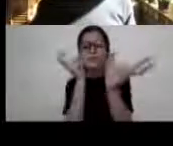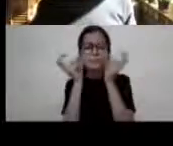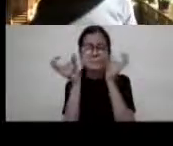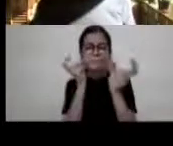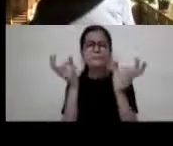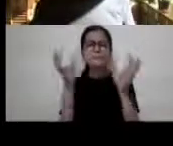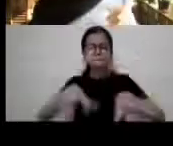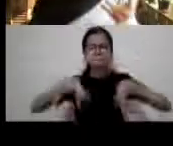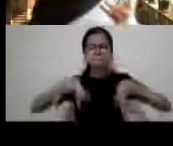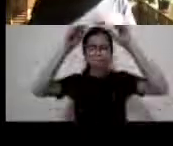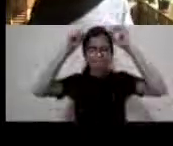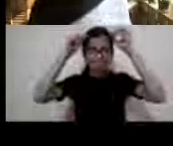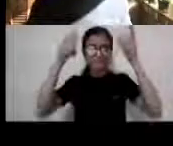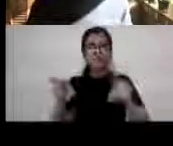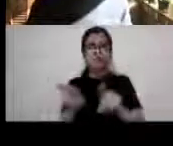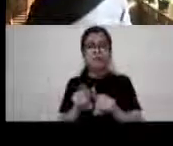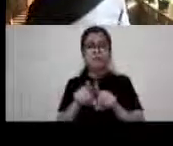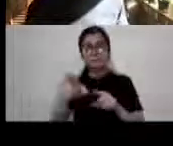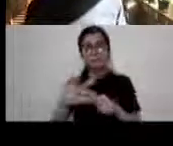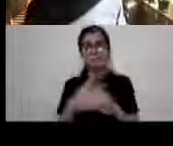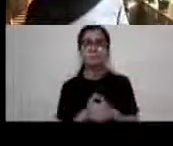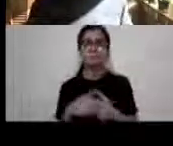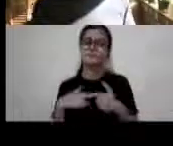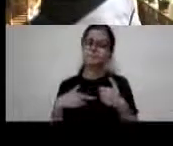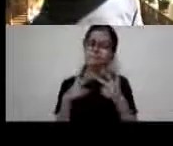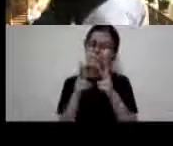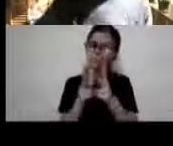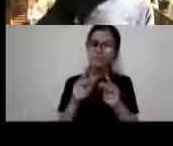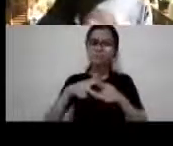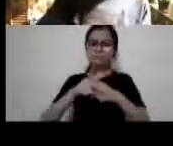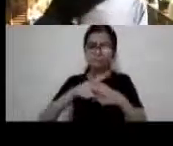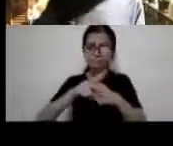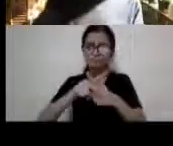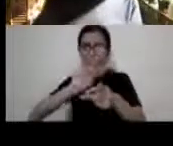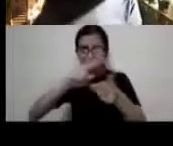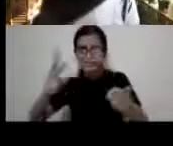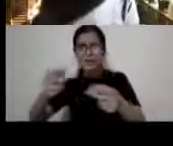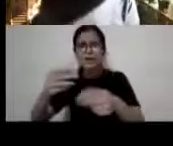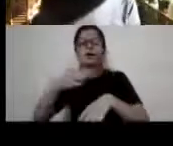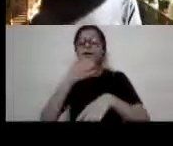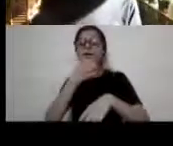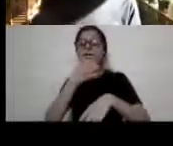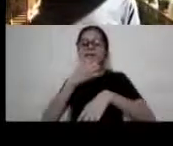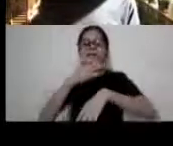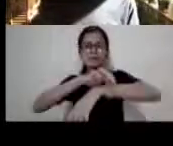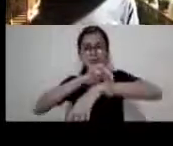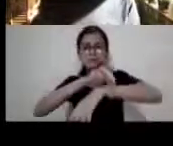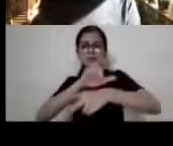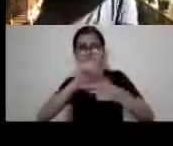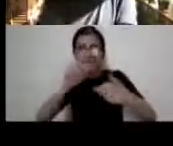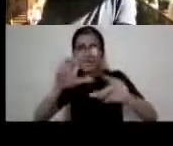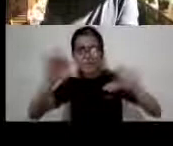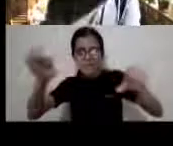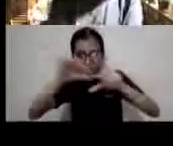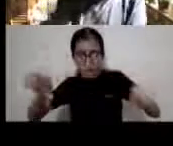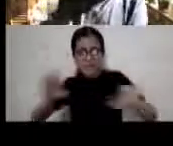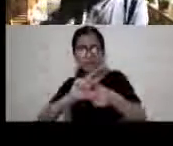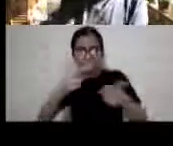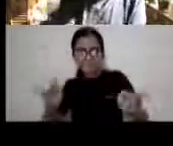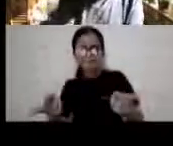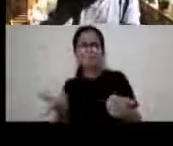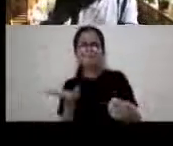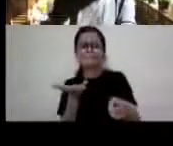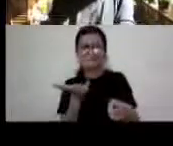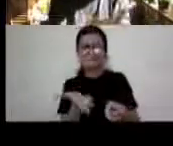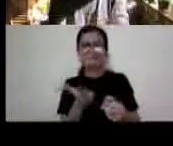yeah, as I said, tools and bones and everything. Yeah, a lot of different